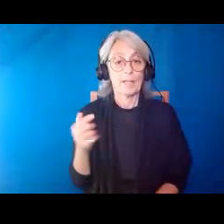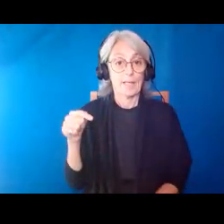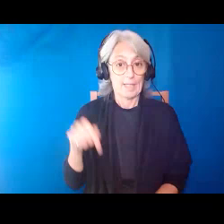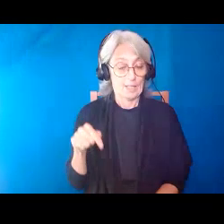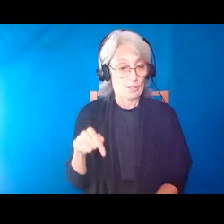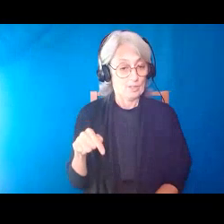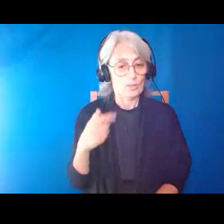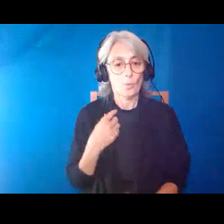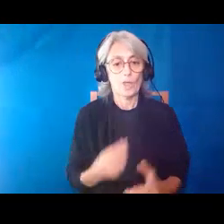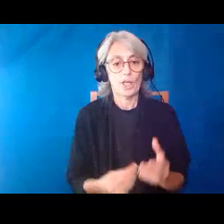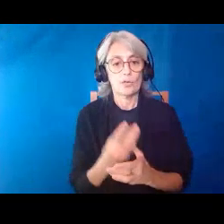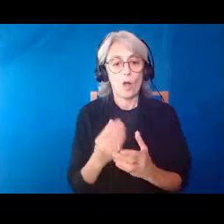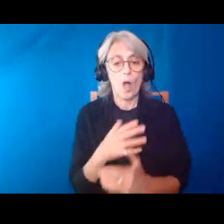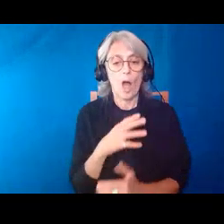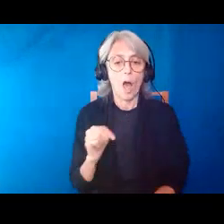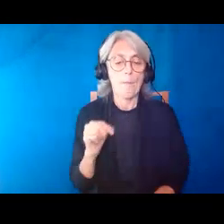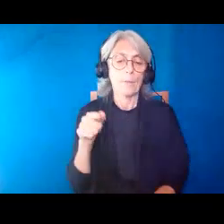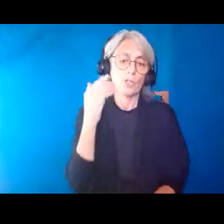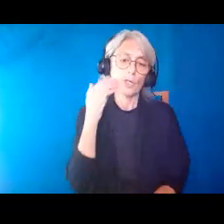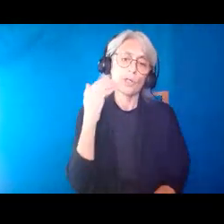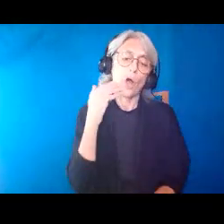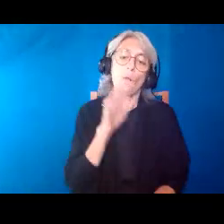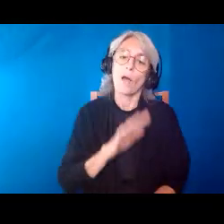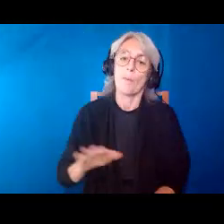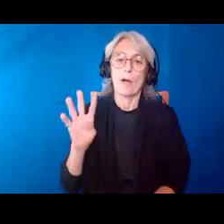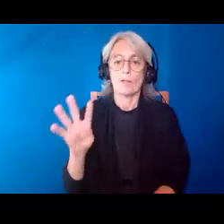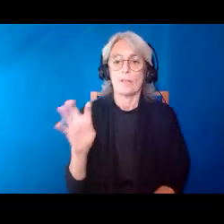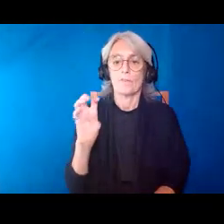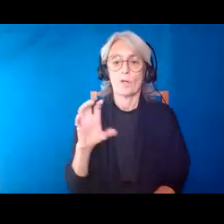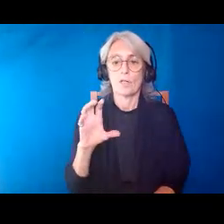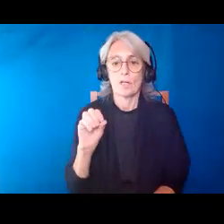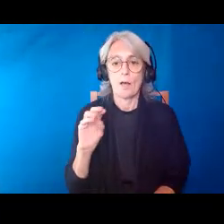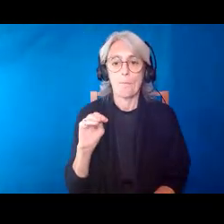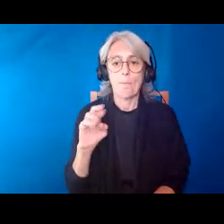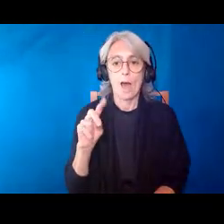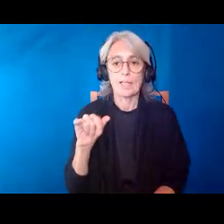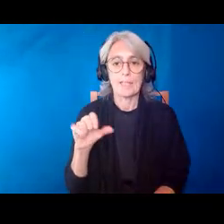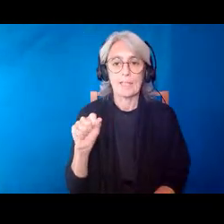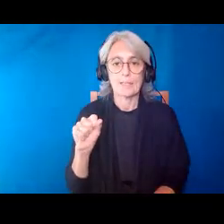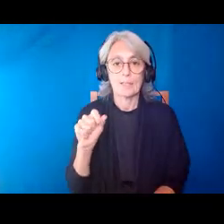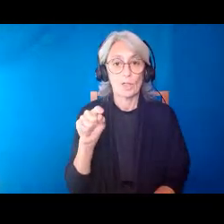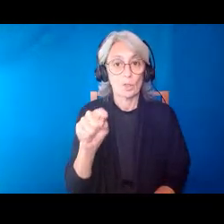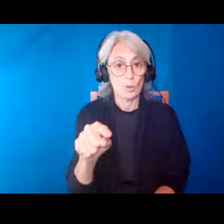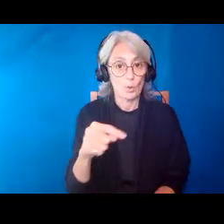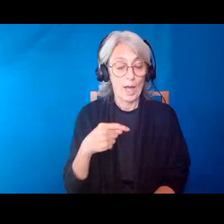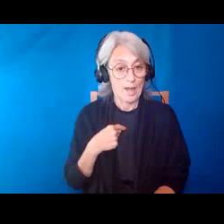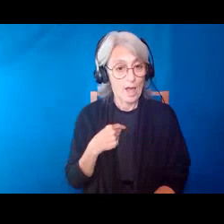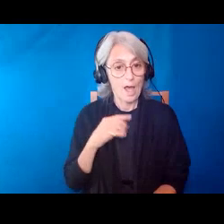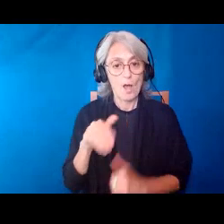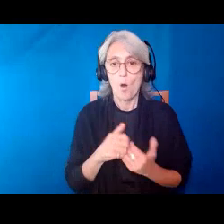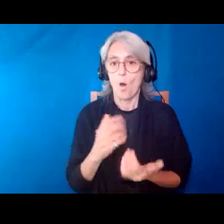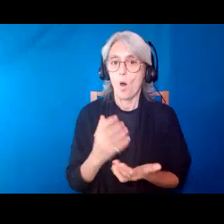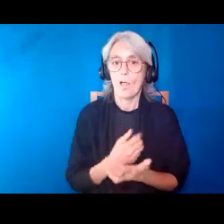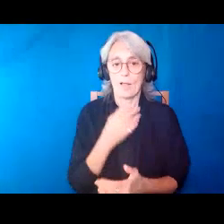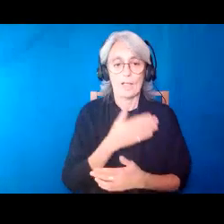grow, to the tunes of over 400 commodities that you and I all get to enjoy